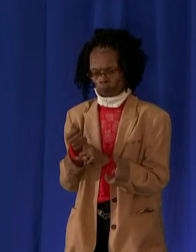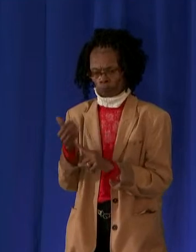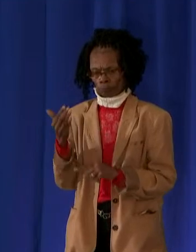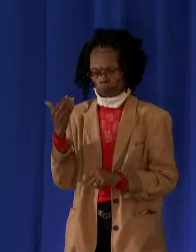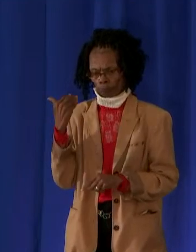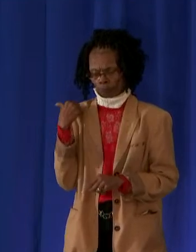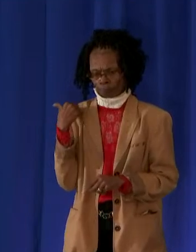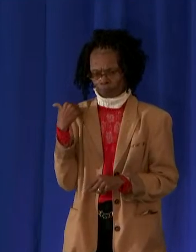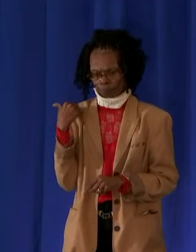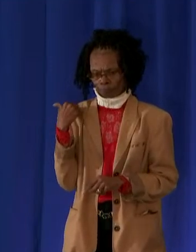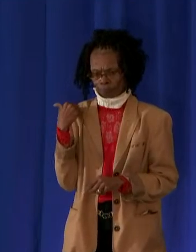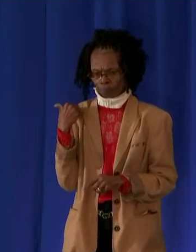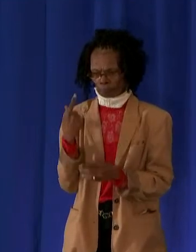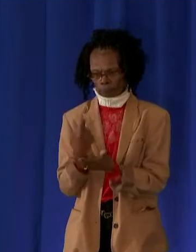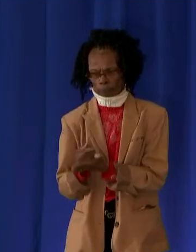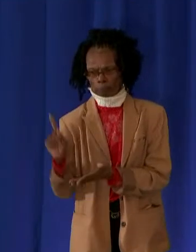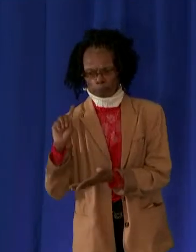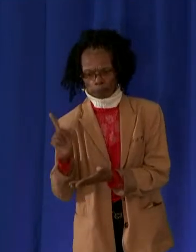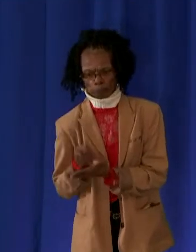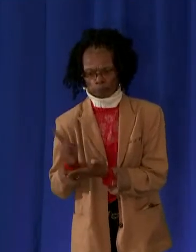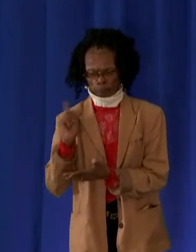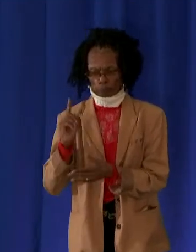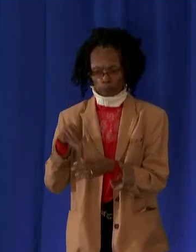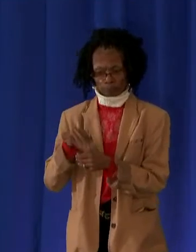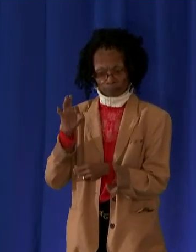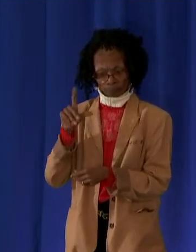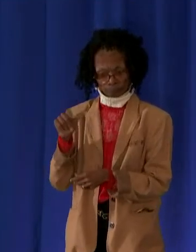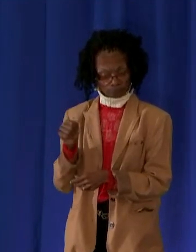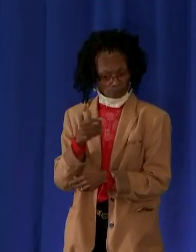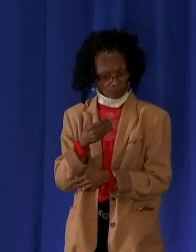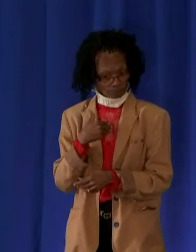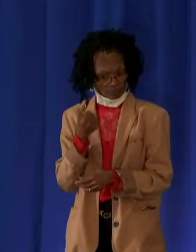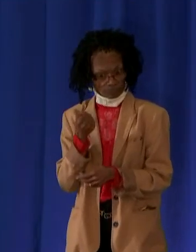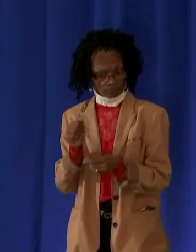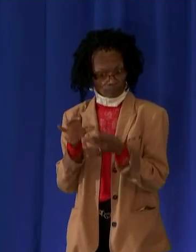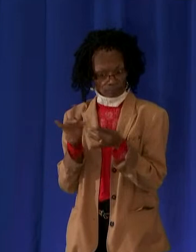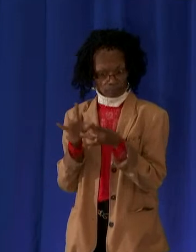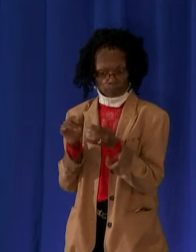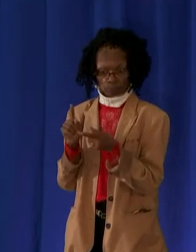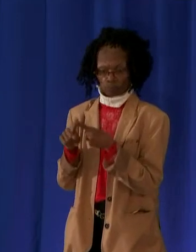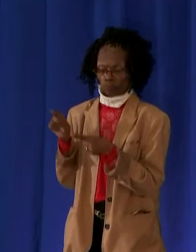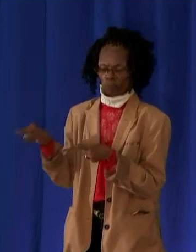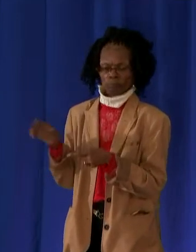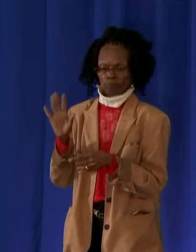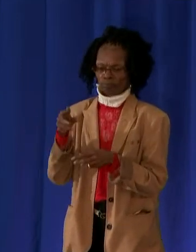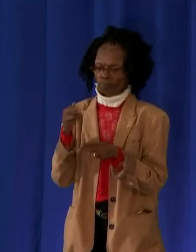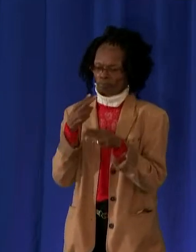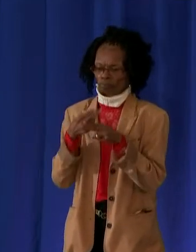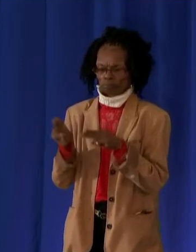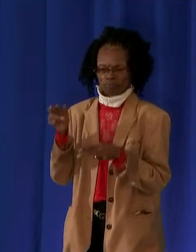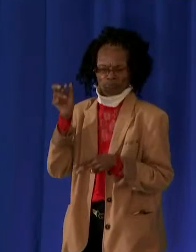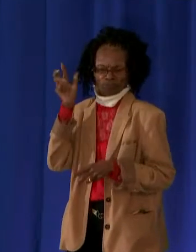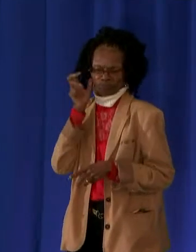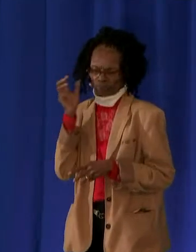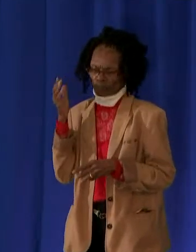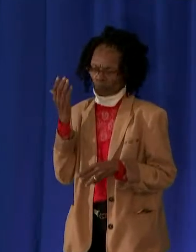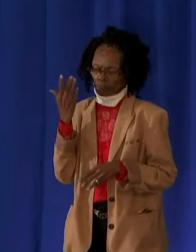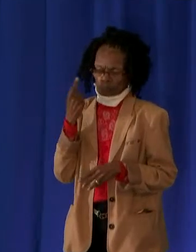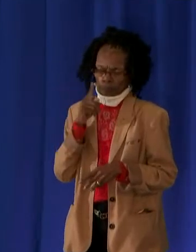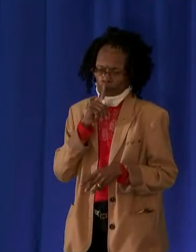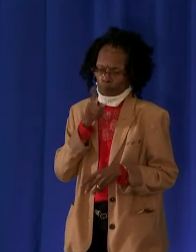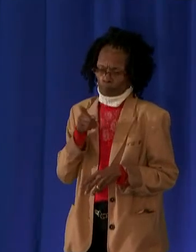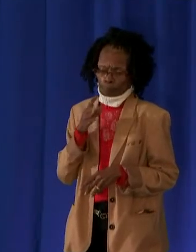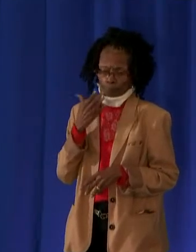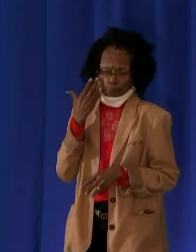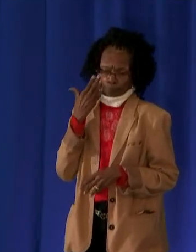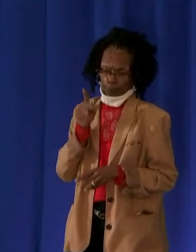Florida? Do you have any comment on that? Have you been briefed on this? Only briefly, and so I